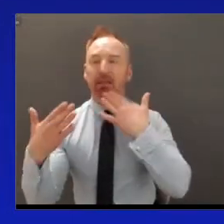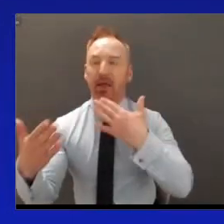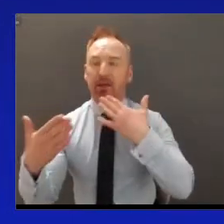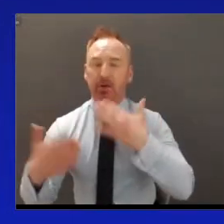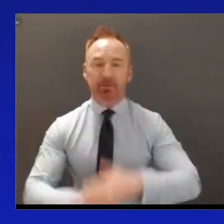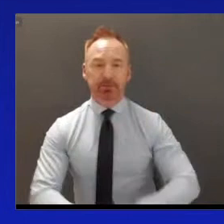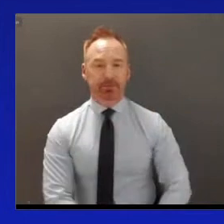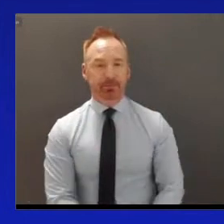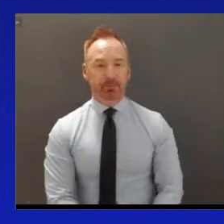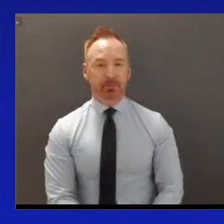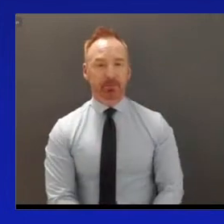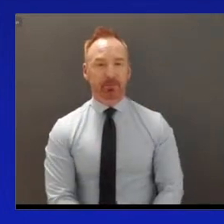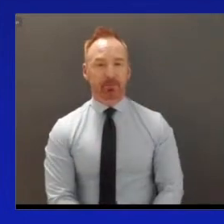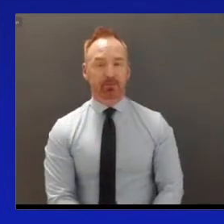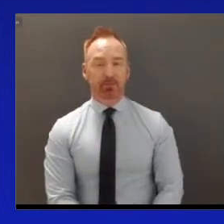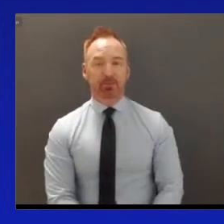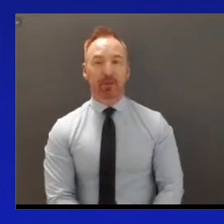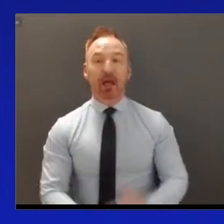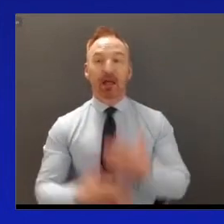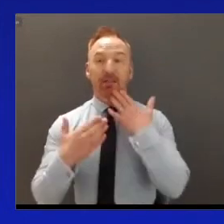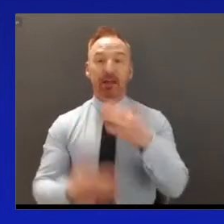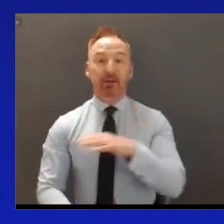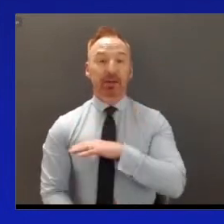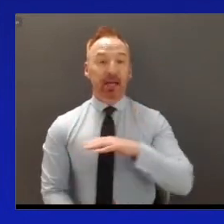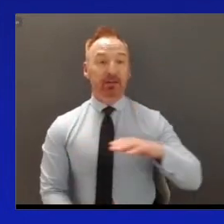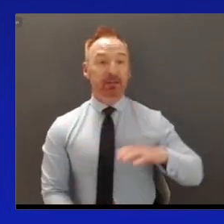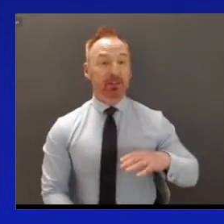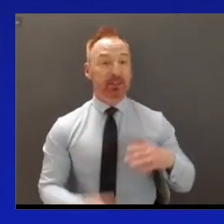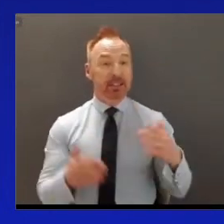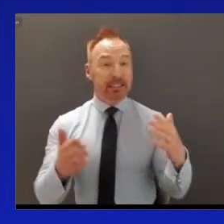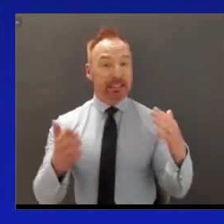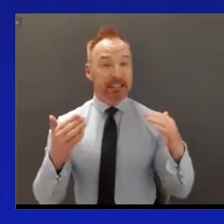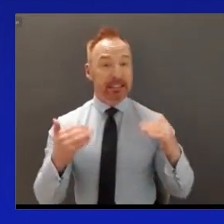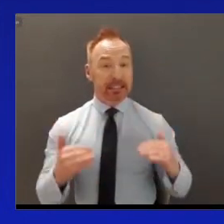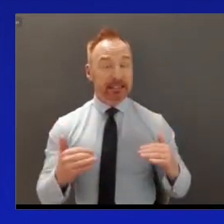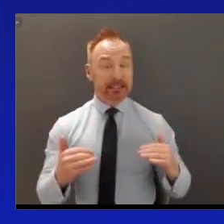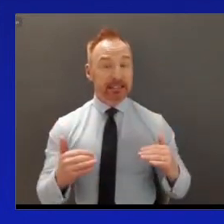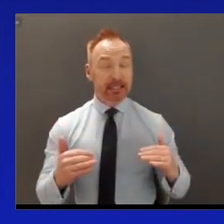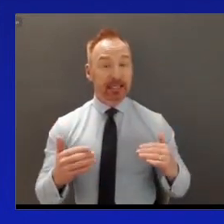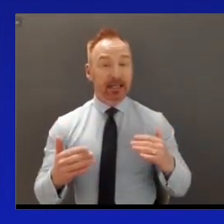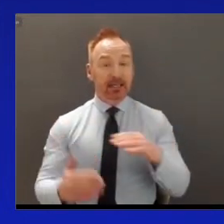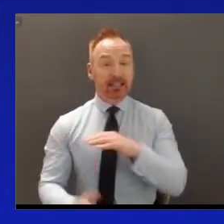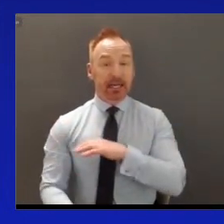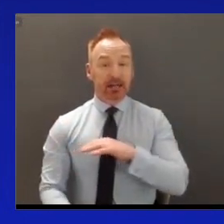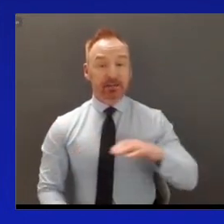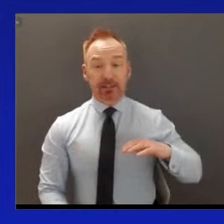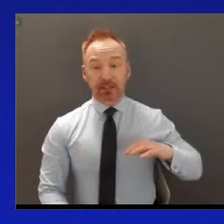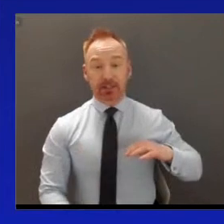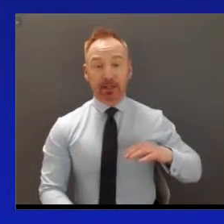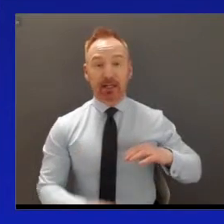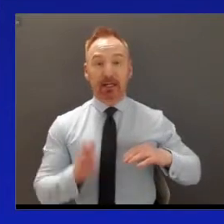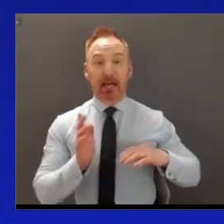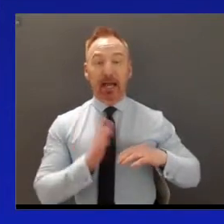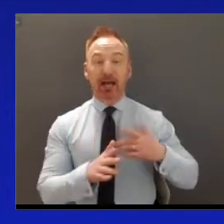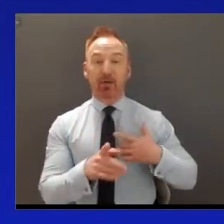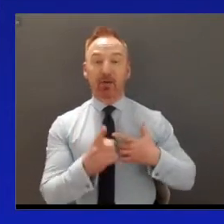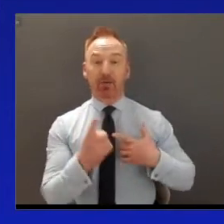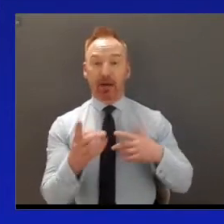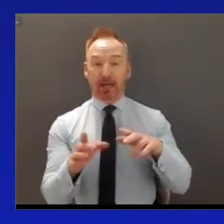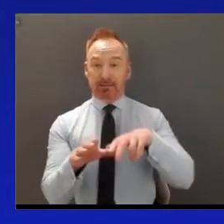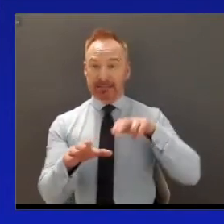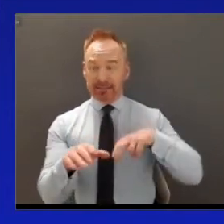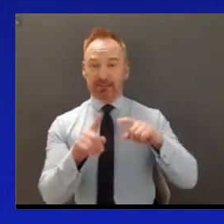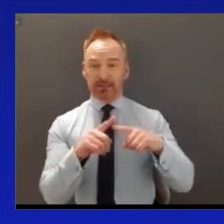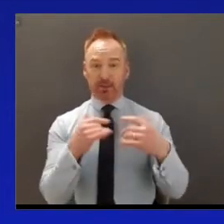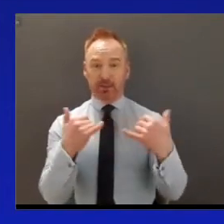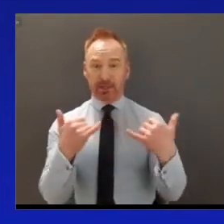Thank you, Councillor. Next would be Councillor DeRuse, who has left for the meeting, but he asked me, Mr. Demonte and Dr. Etches, just to pass on